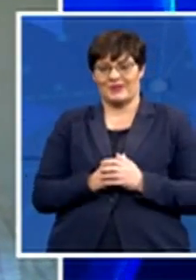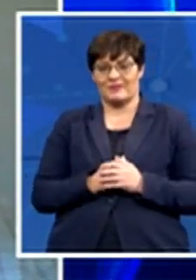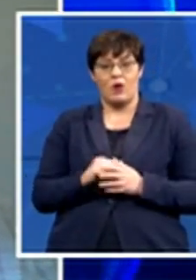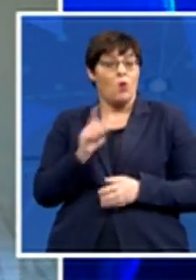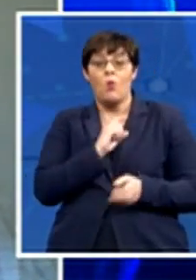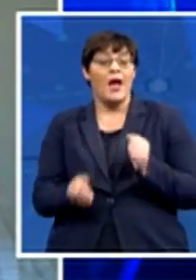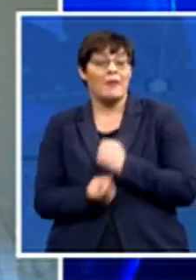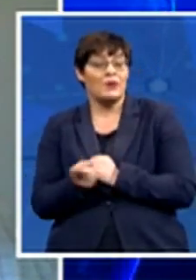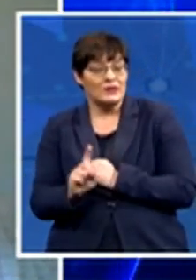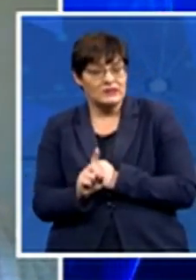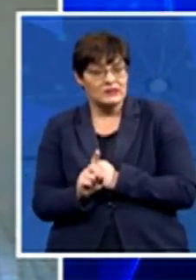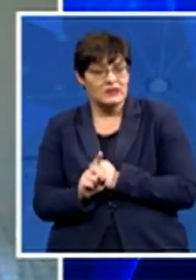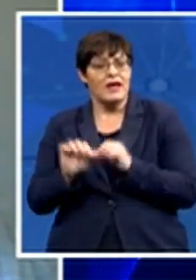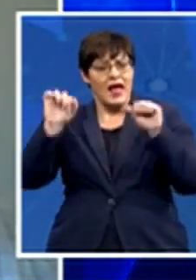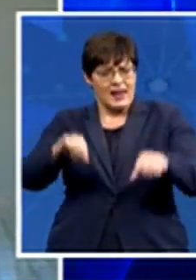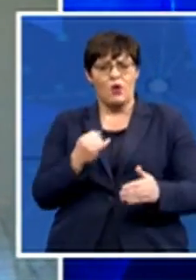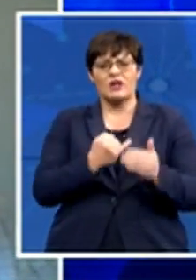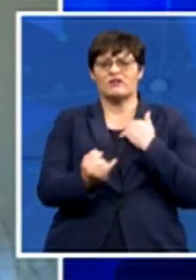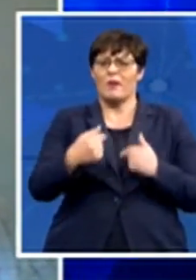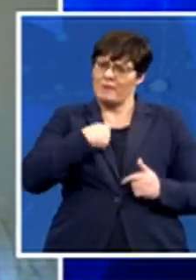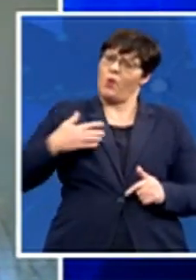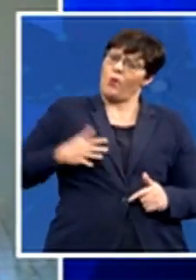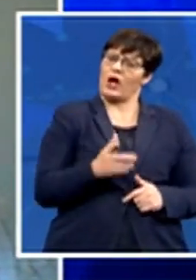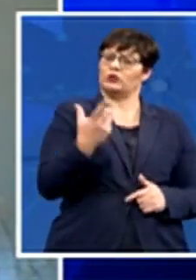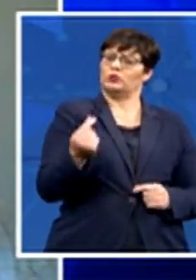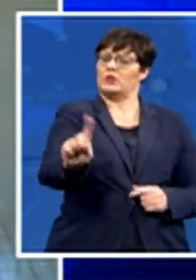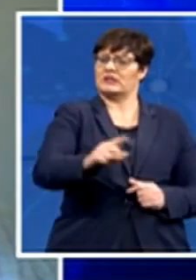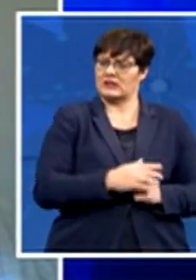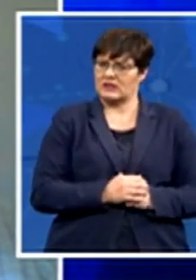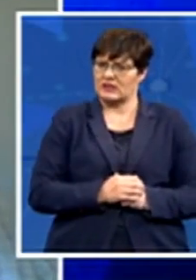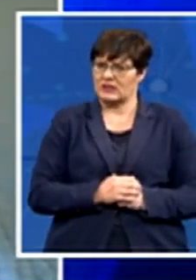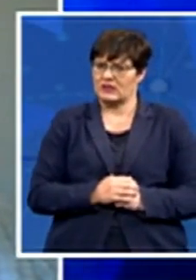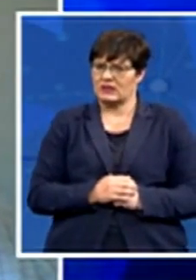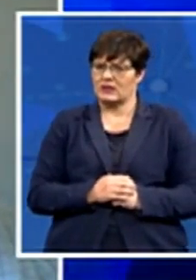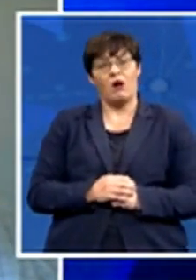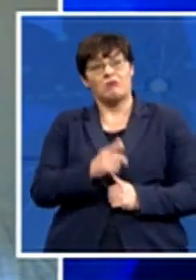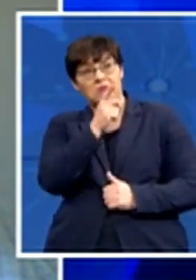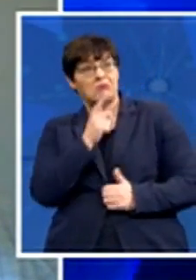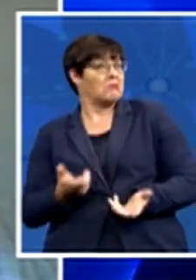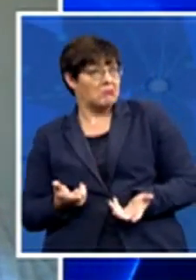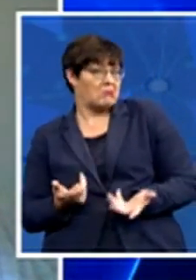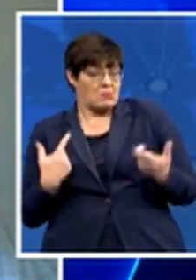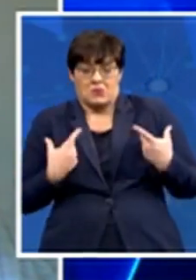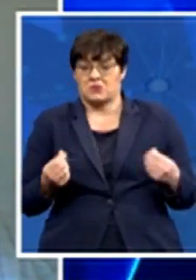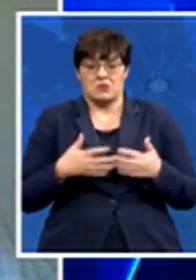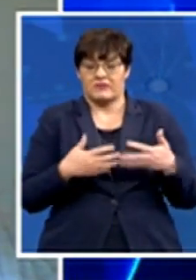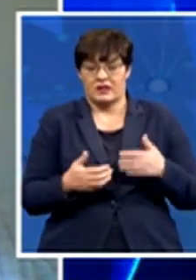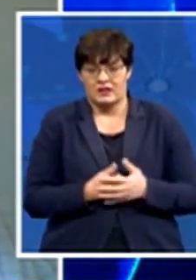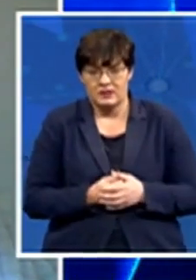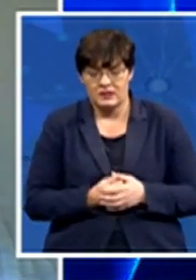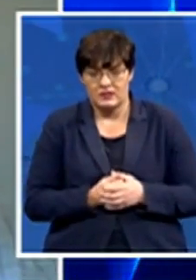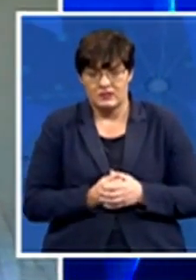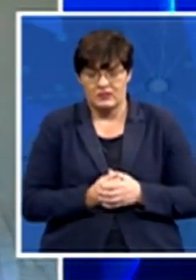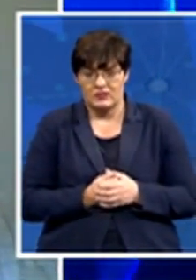to do as they please, because they will be following what government is doing. The reality is that people are frustrated. It's